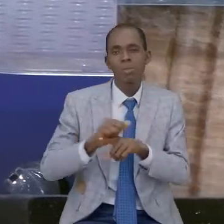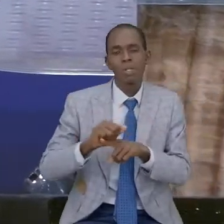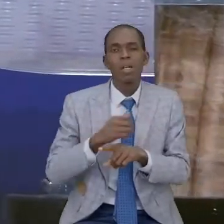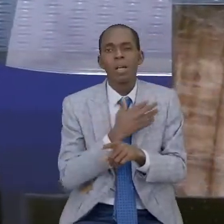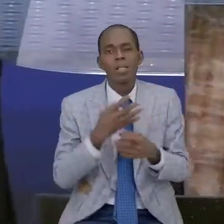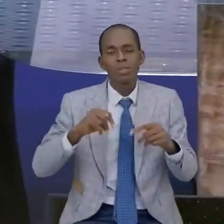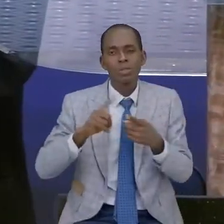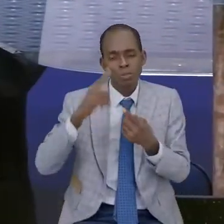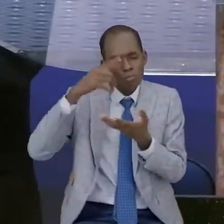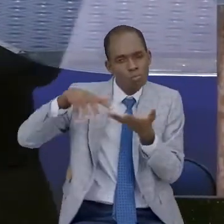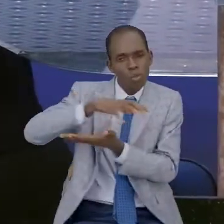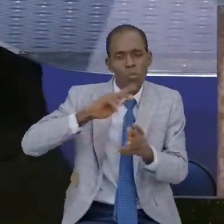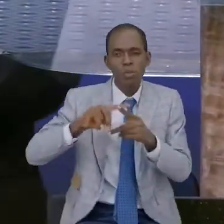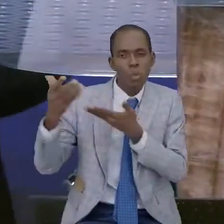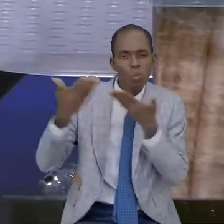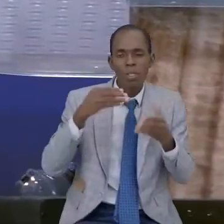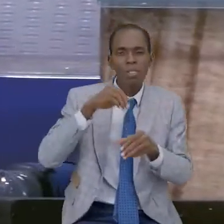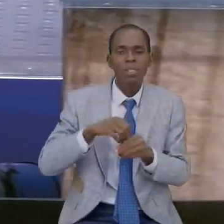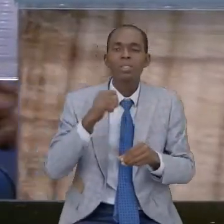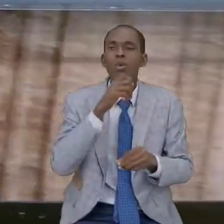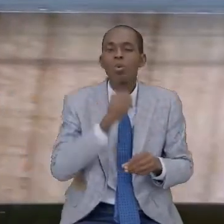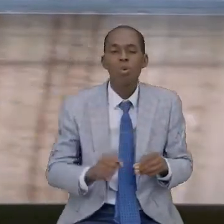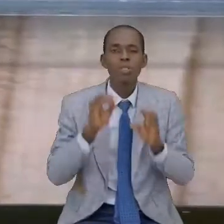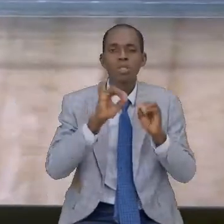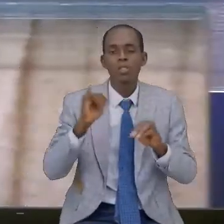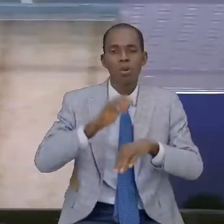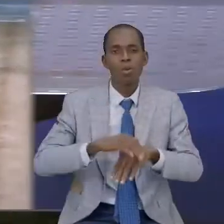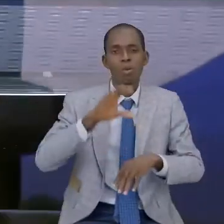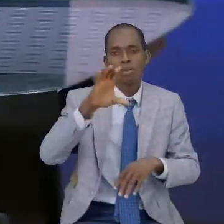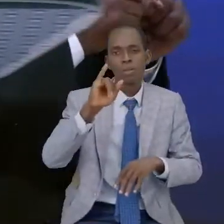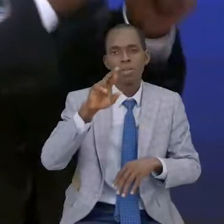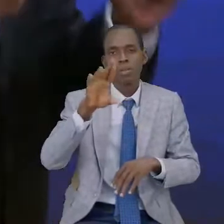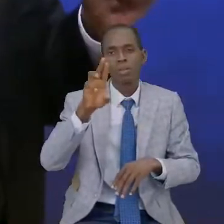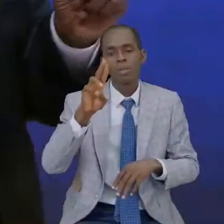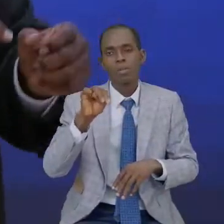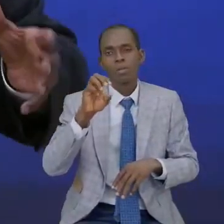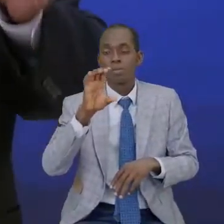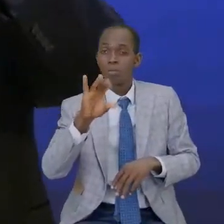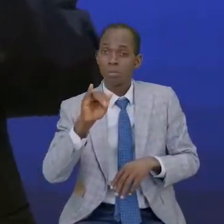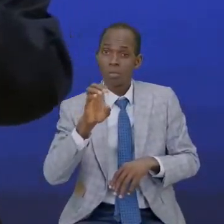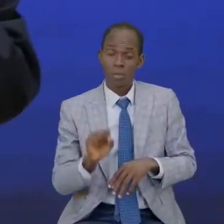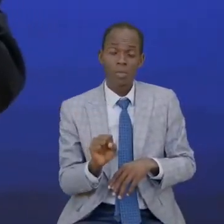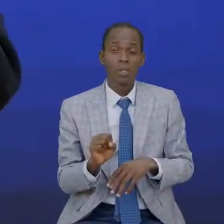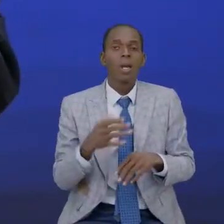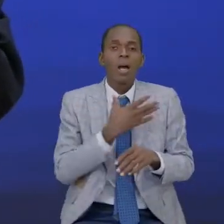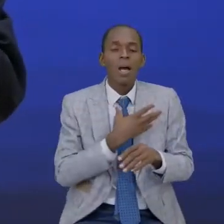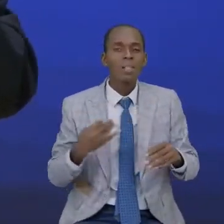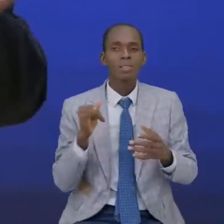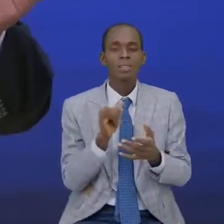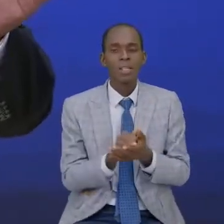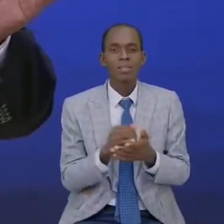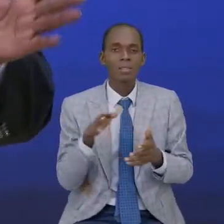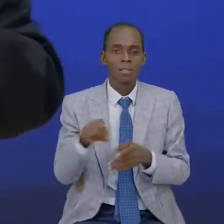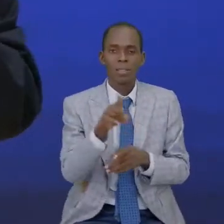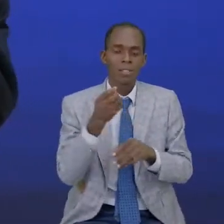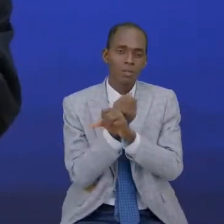them to bring in circumcision. They were trying to convince them that they should keep the law of Moses so that their salvation will be